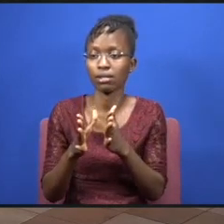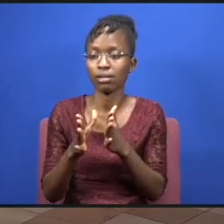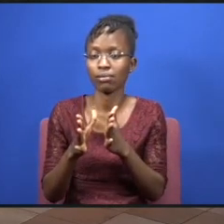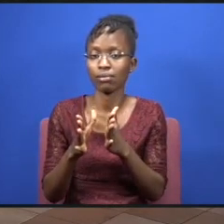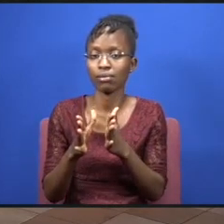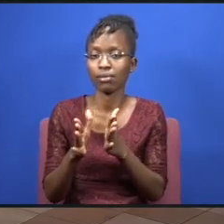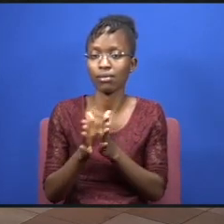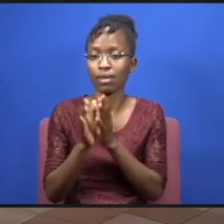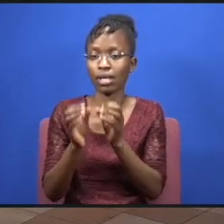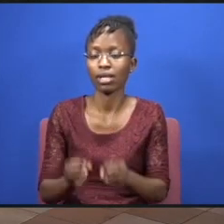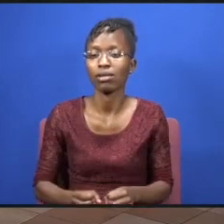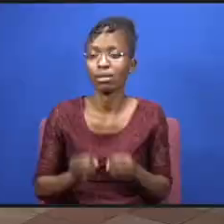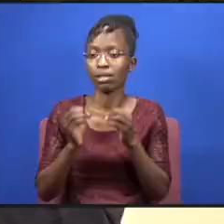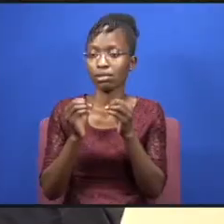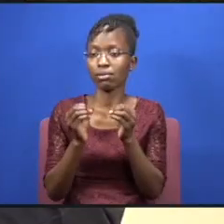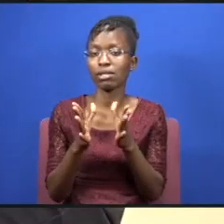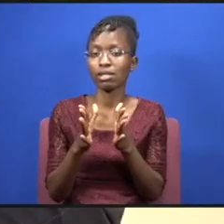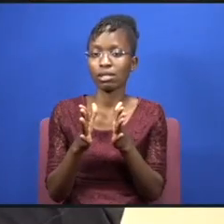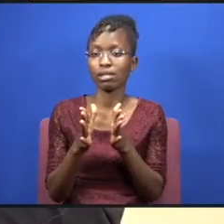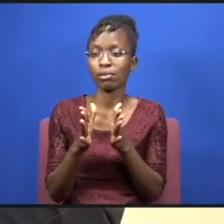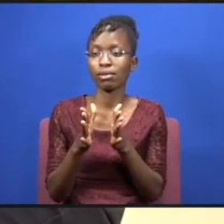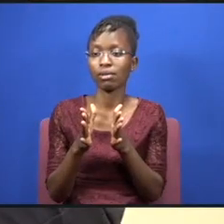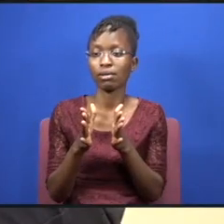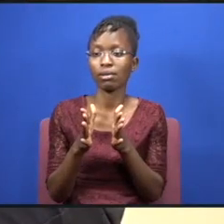Hallelujah. Amen. Hallelujah.